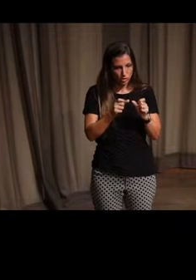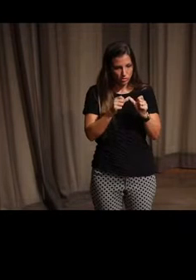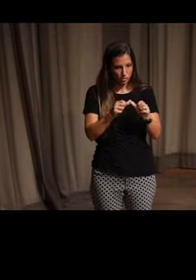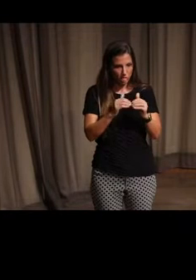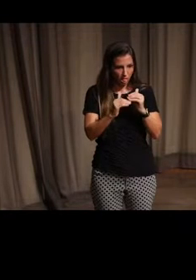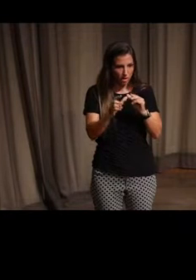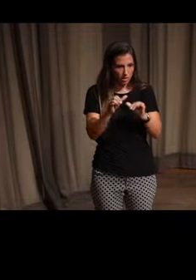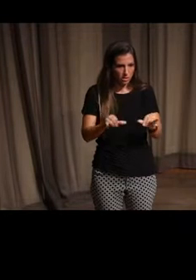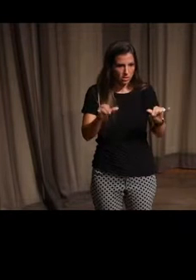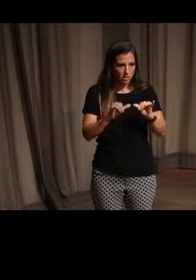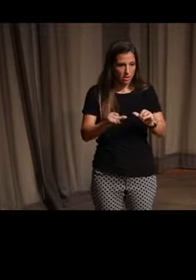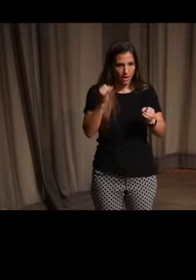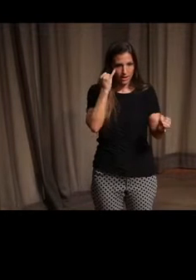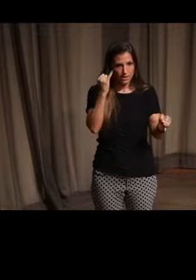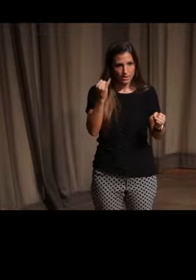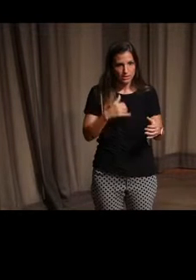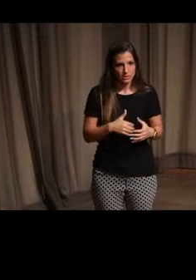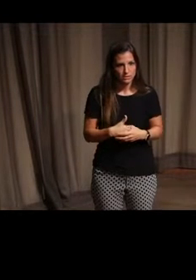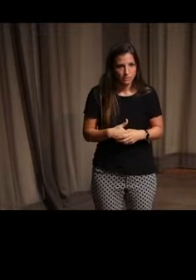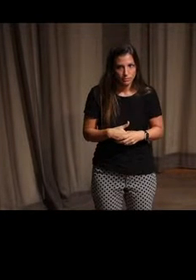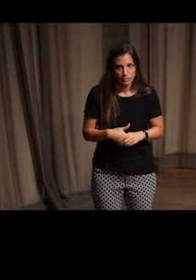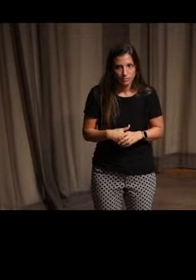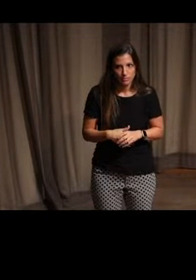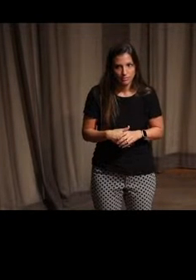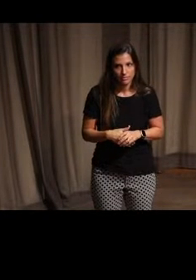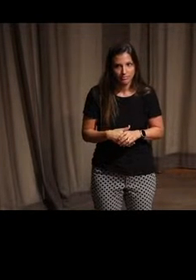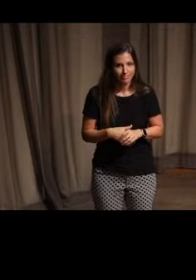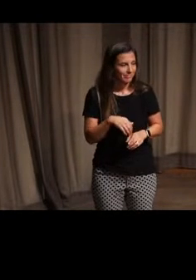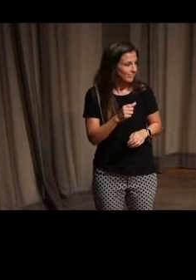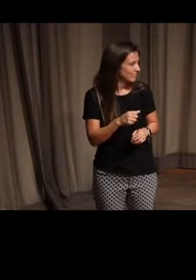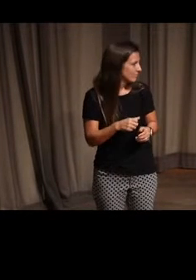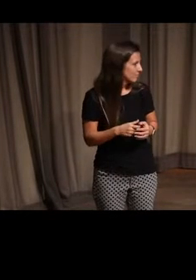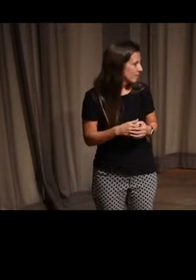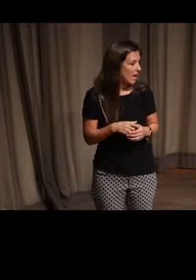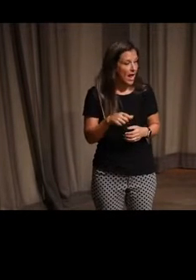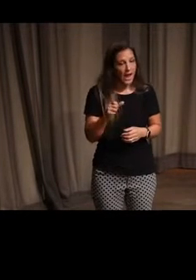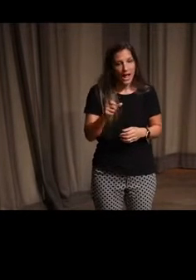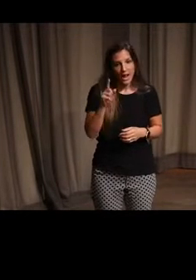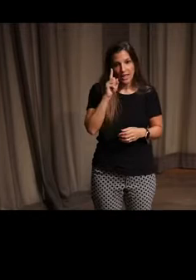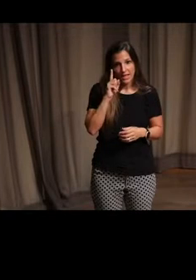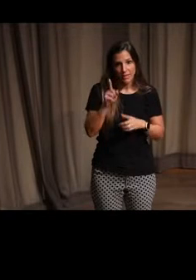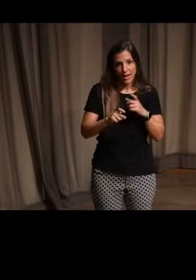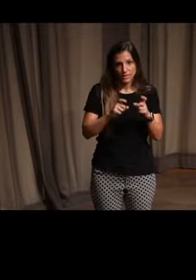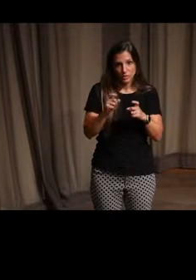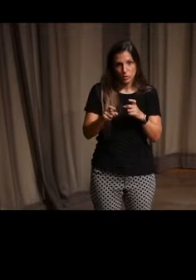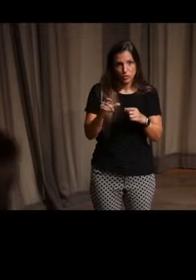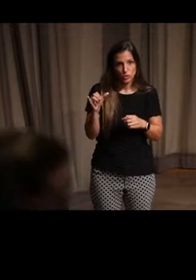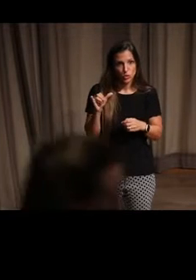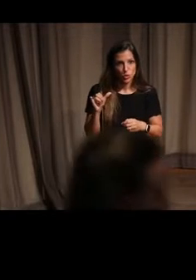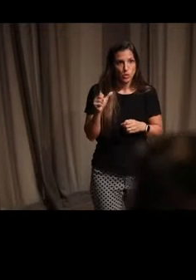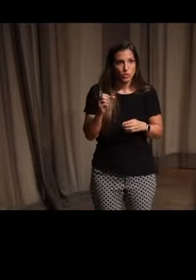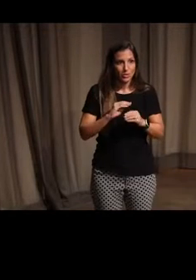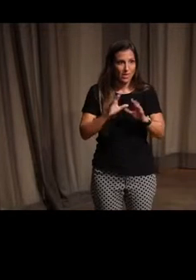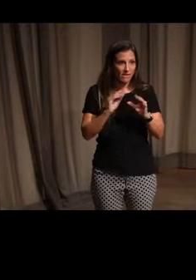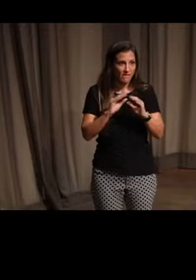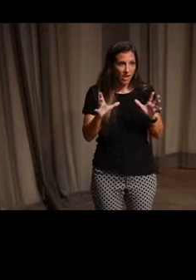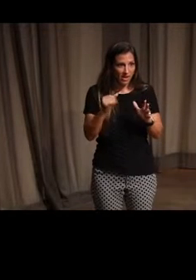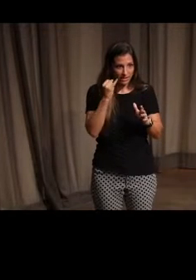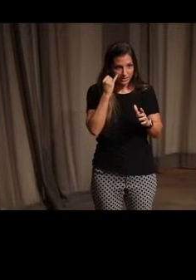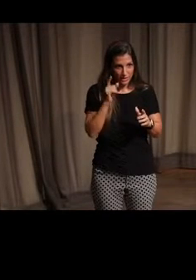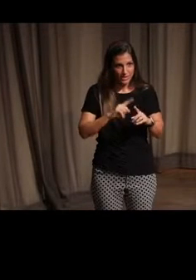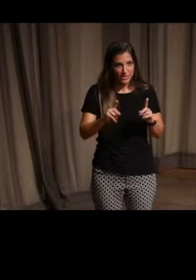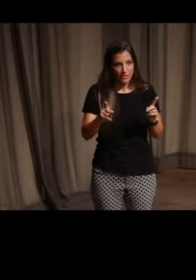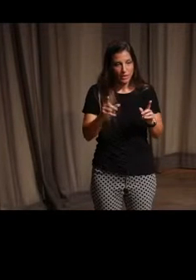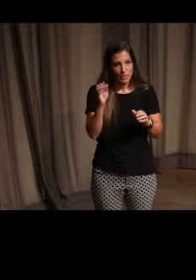systemic ideas. Slow. And I think by asking questions too, you know, clarifying if someone has a